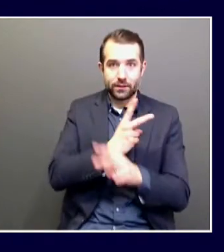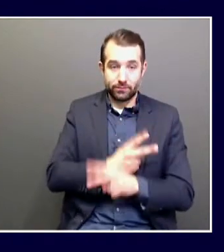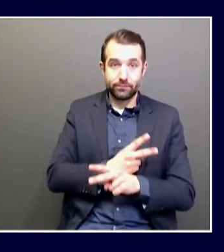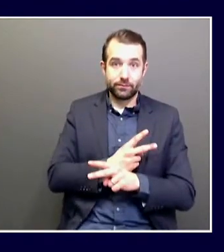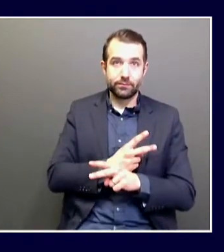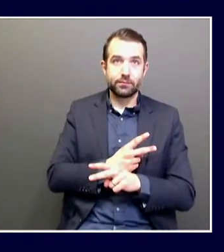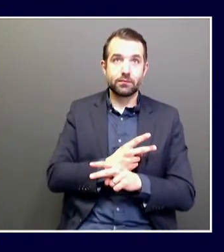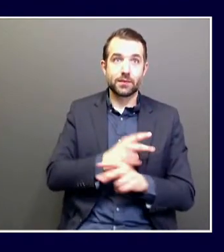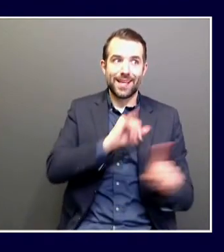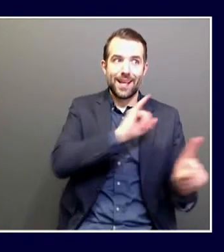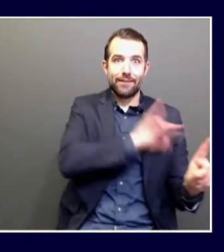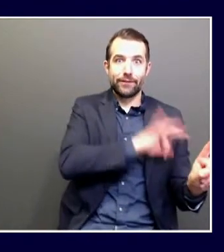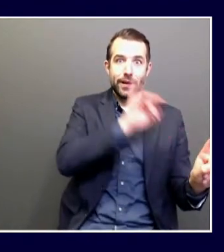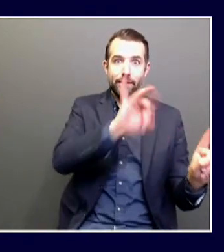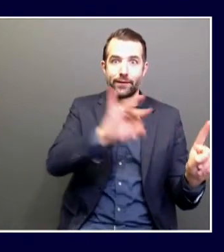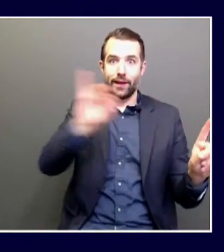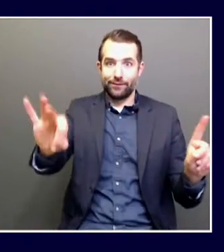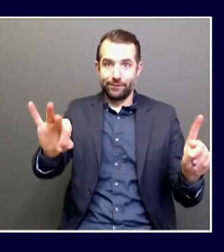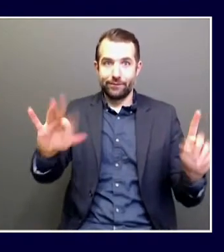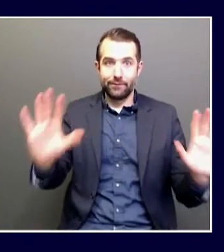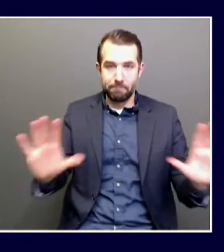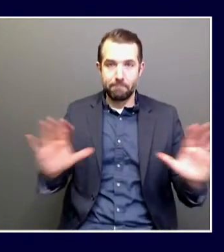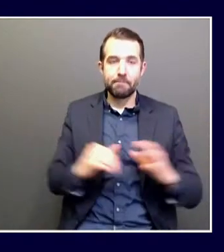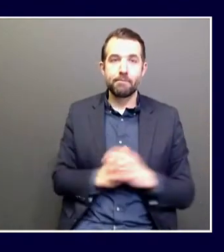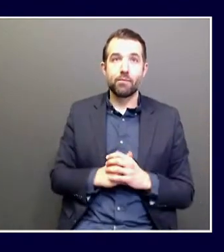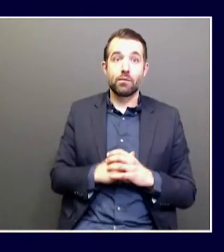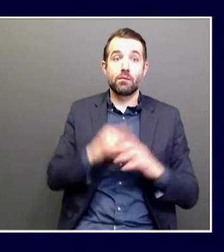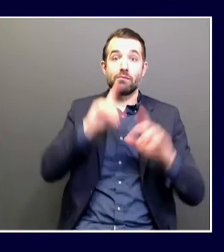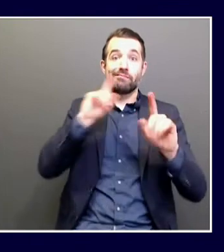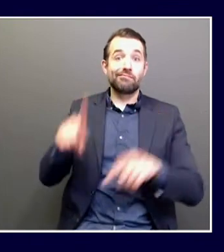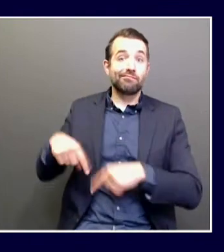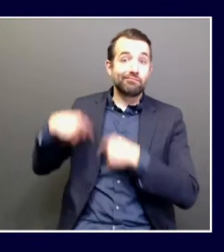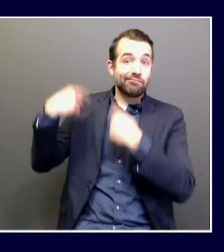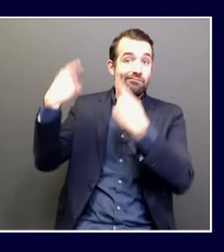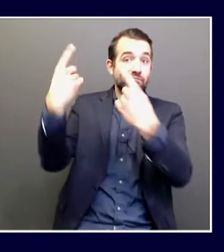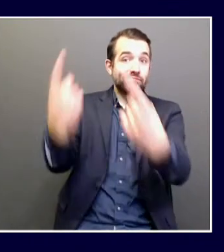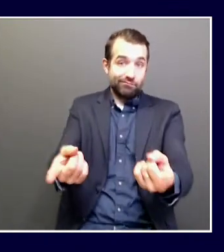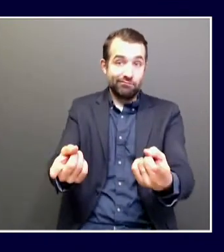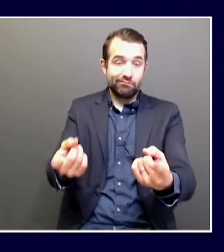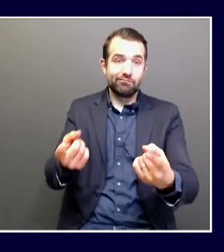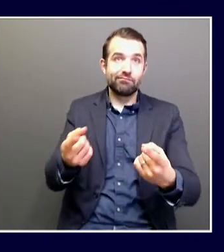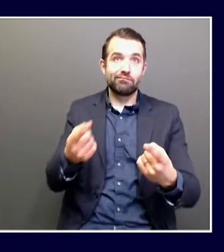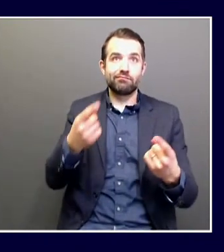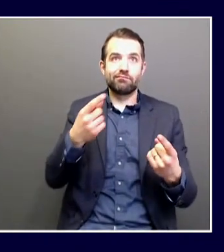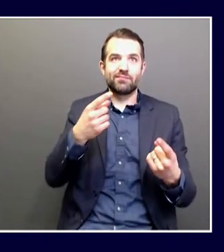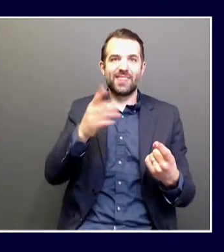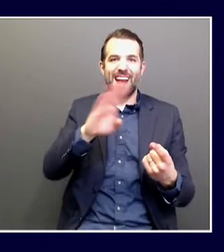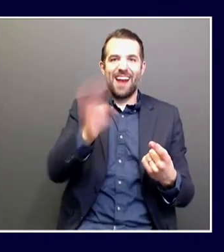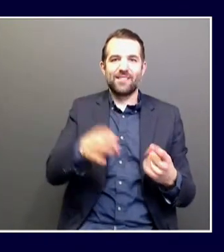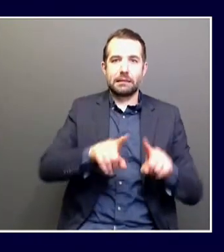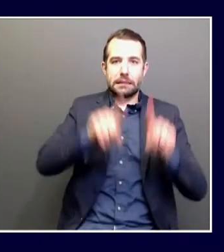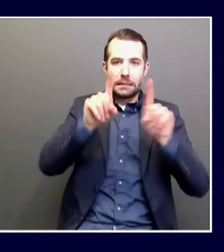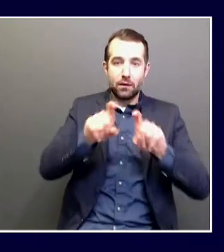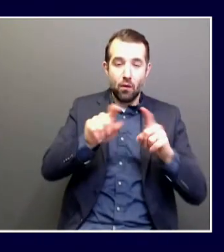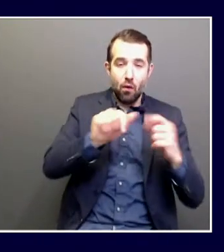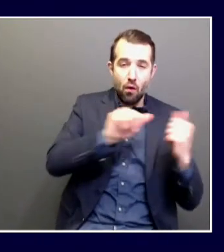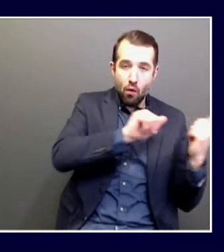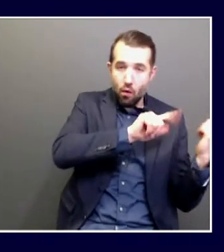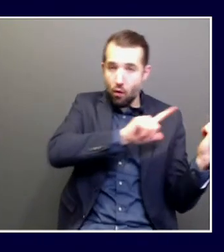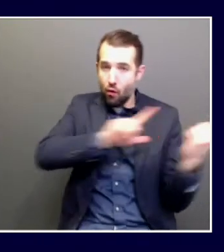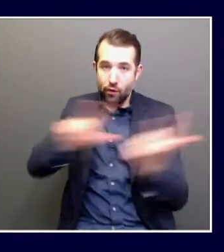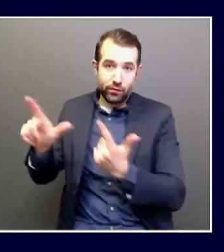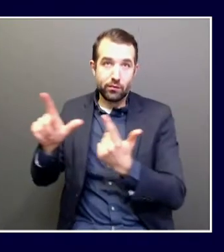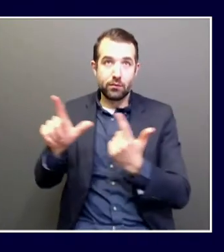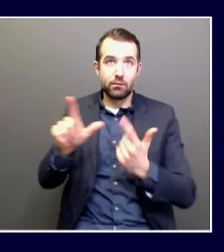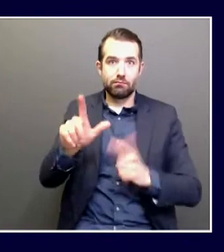no outbreak or no pandemic in history have we tested every single person in the population every single day. And so there are models